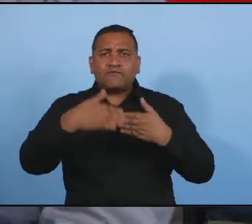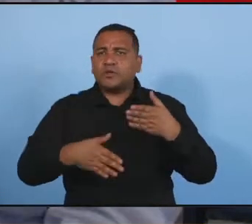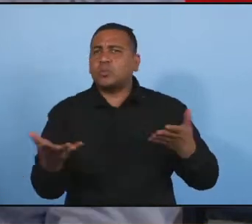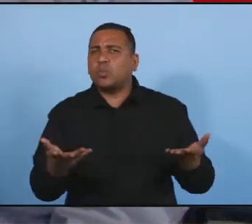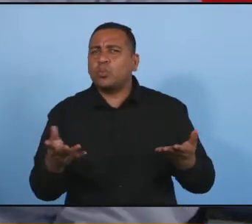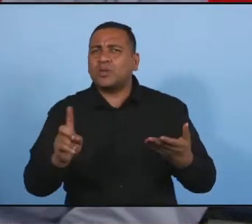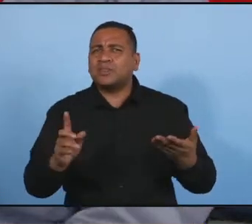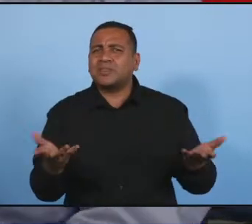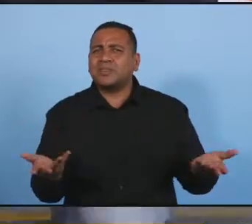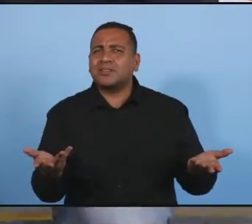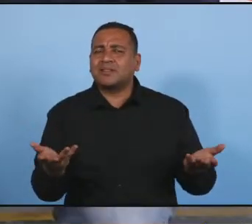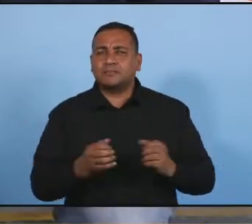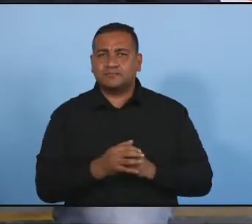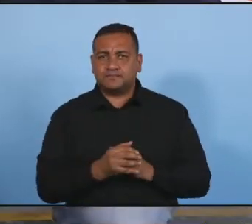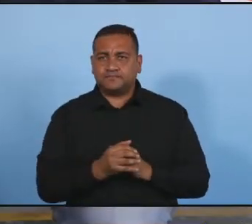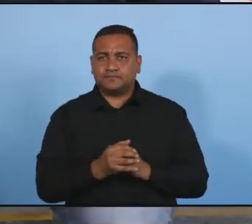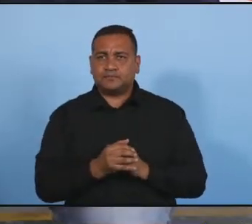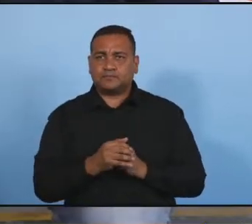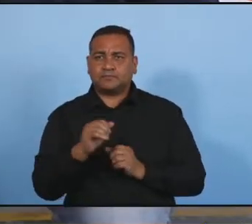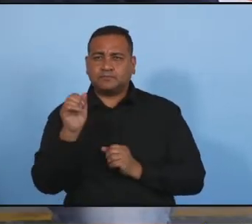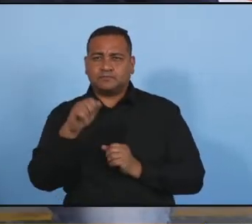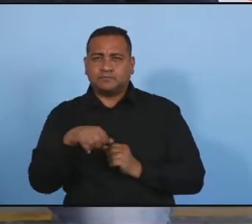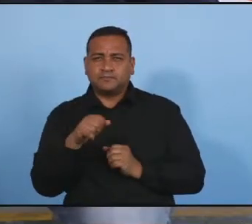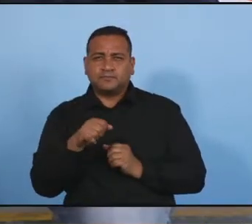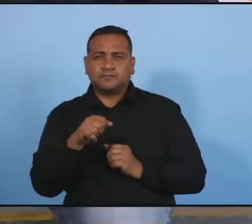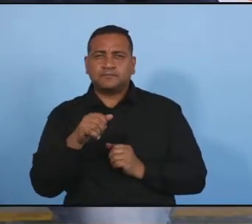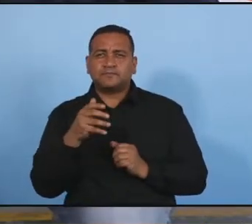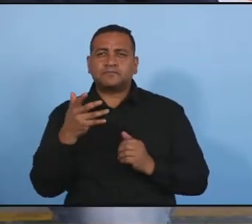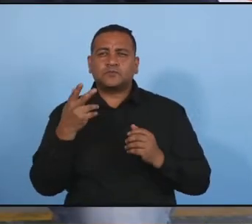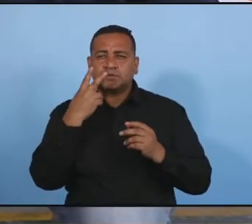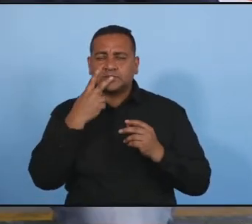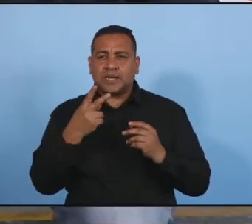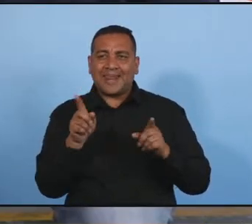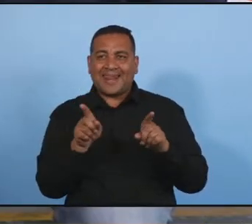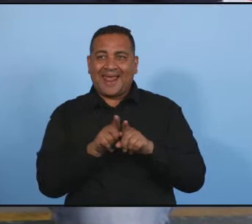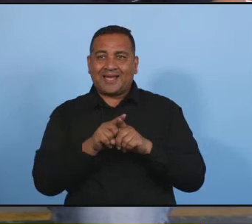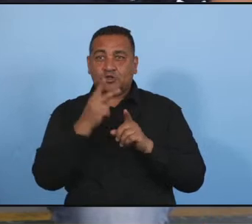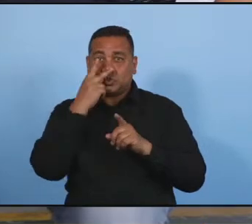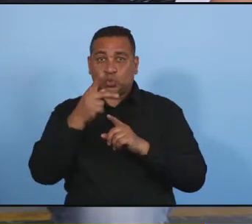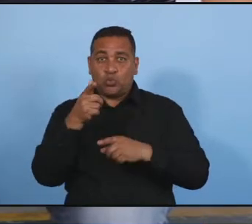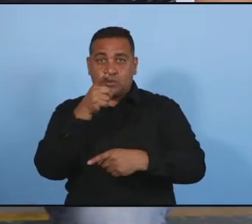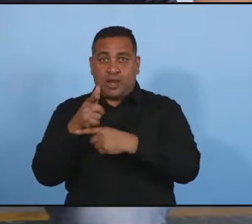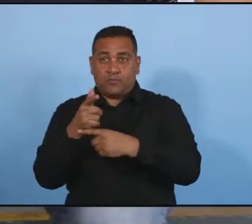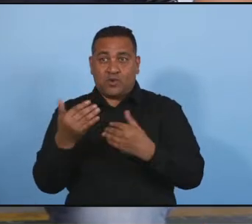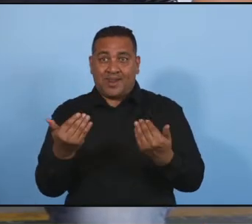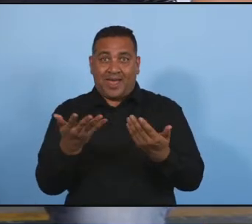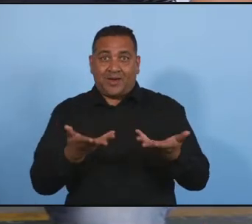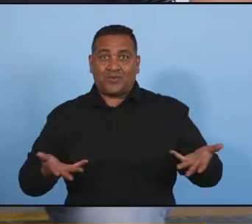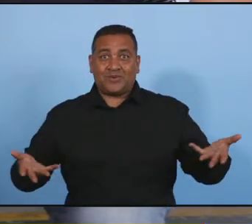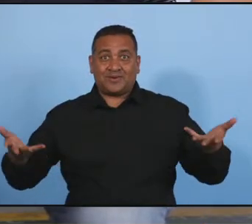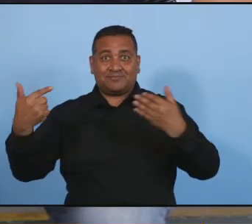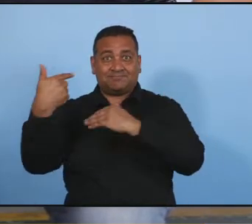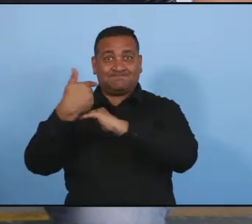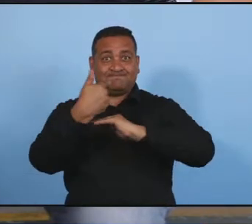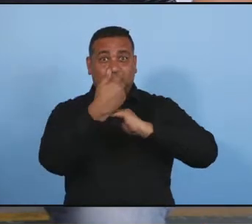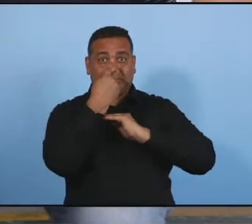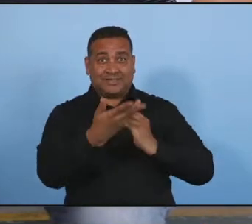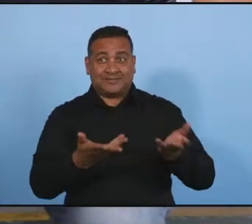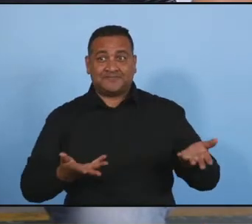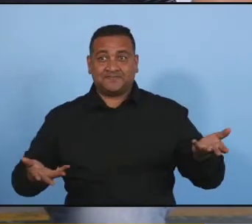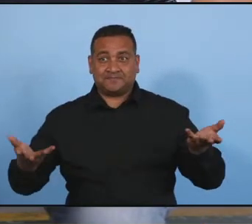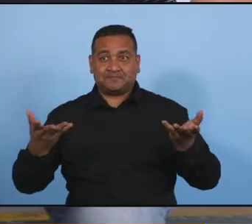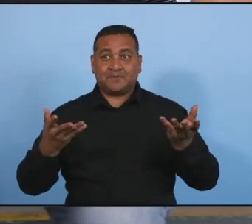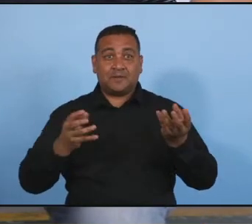Are you looking for something? Yes, you see this cameras here now. Oh, yeah? Yeah. These cameras here were produced